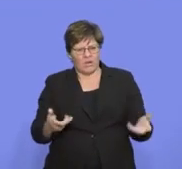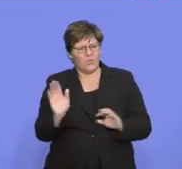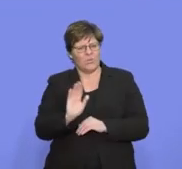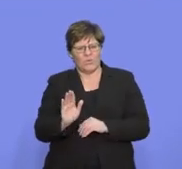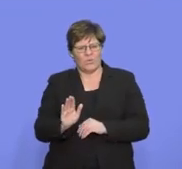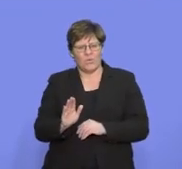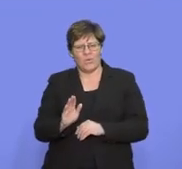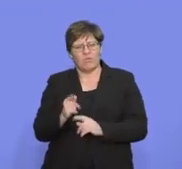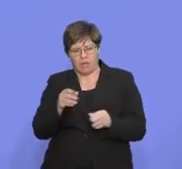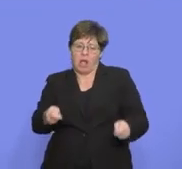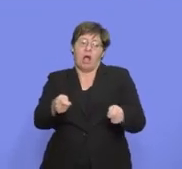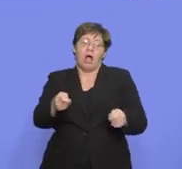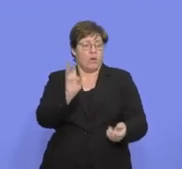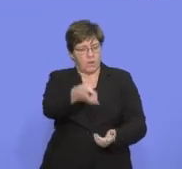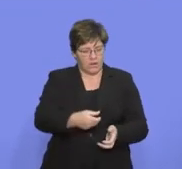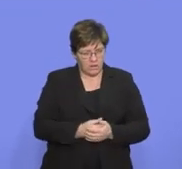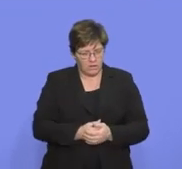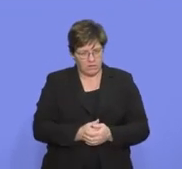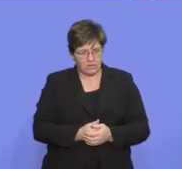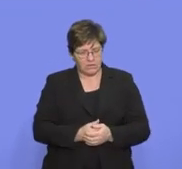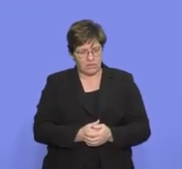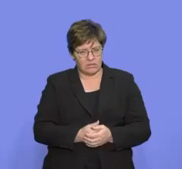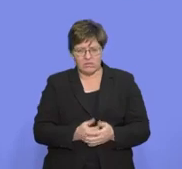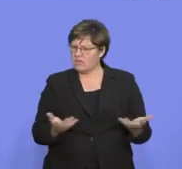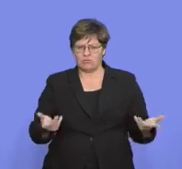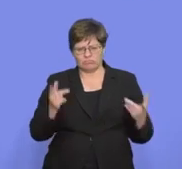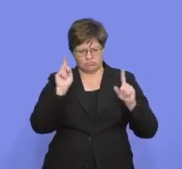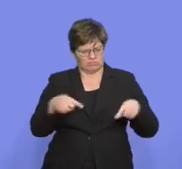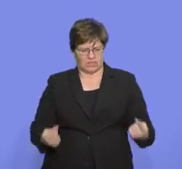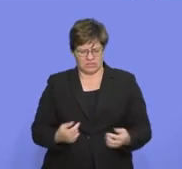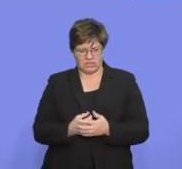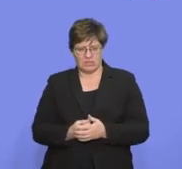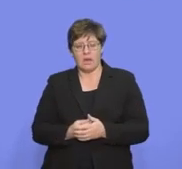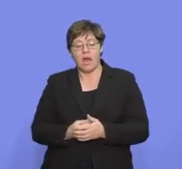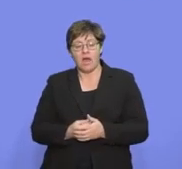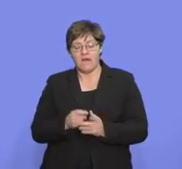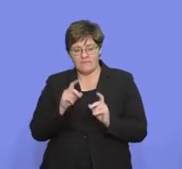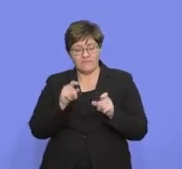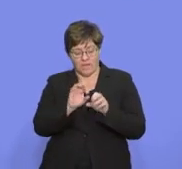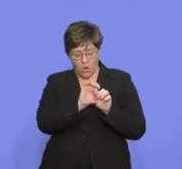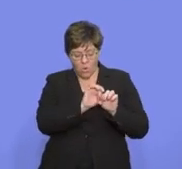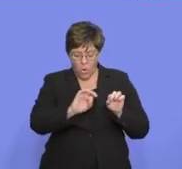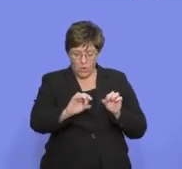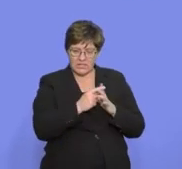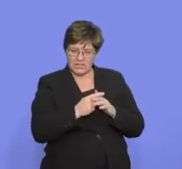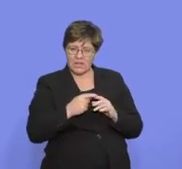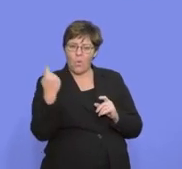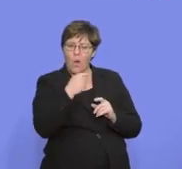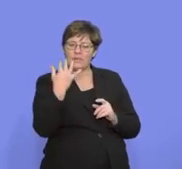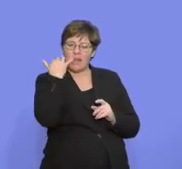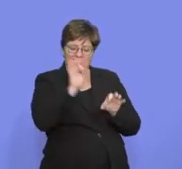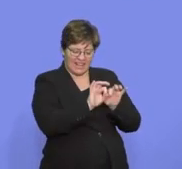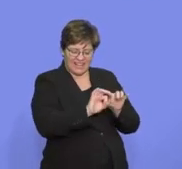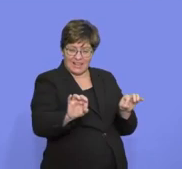the wall? No. You will shock, you will have pain, you'll die maybe. No, you can't do that. The kettle's cord is insulated